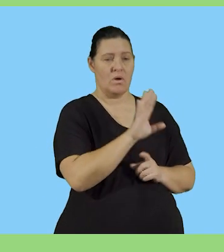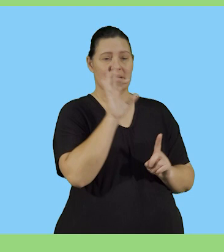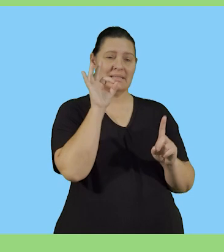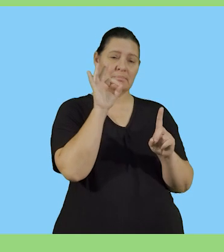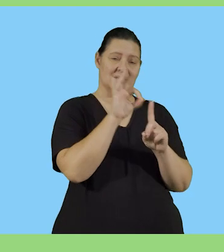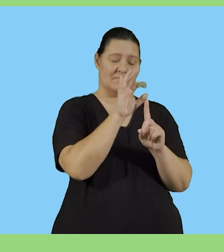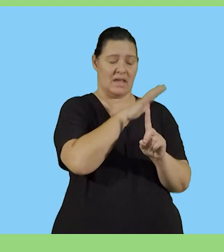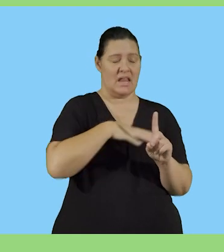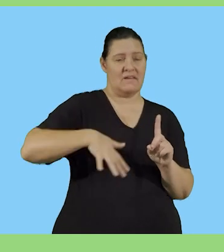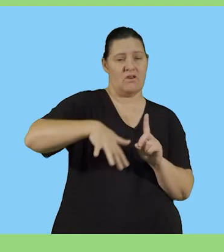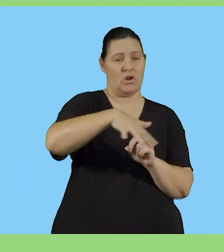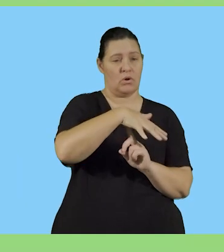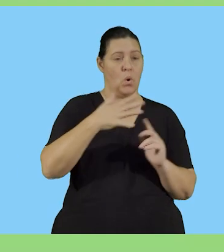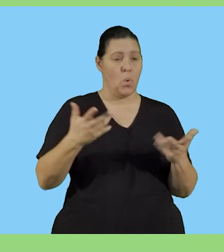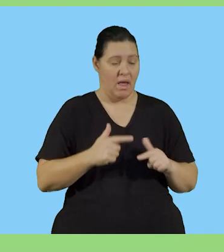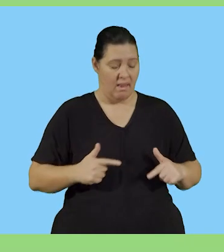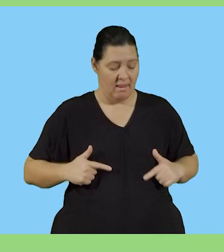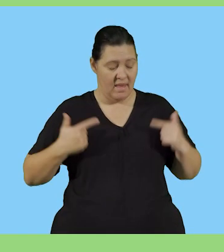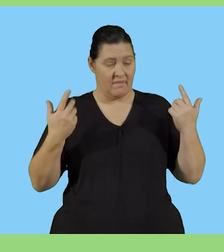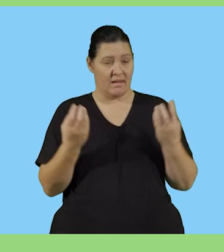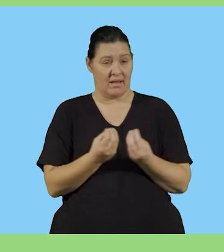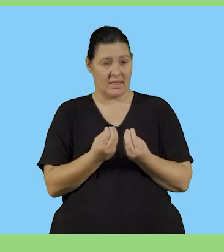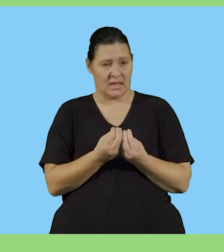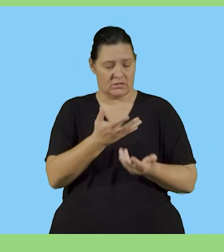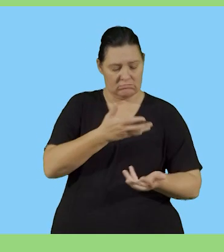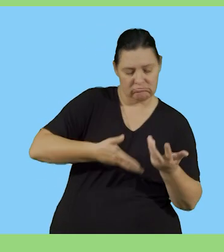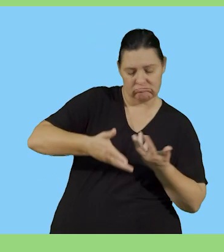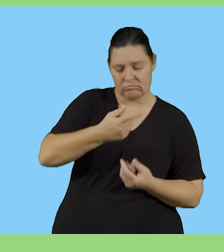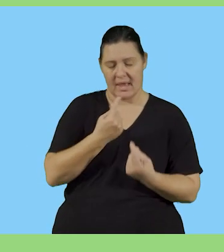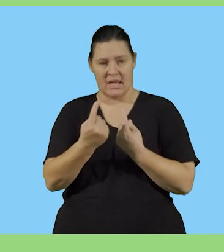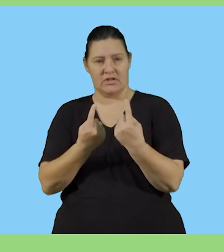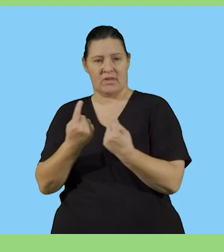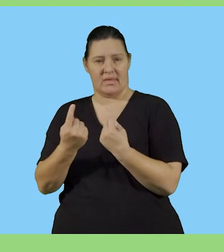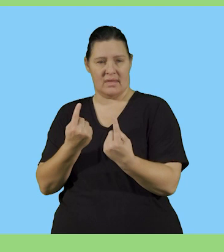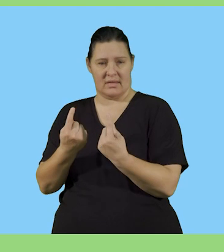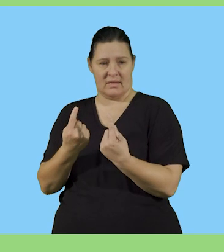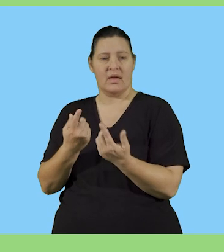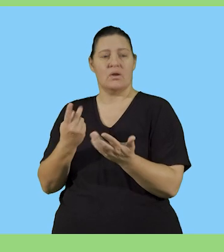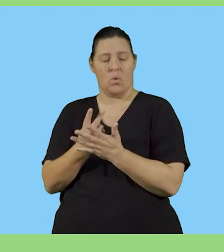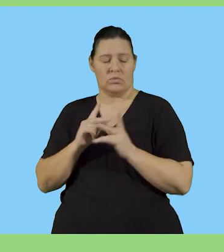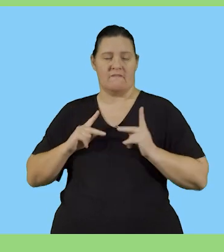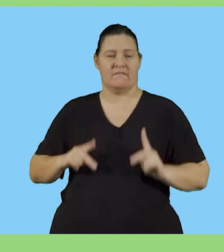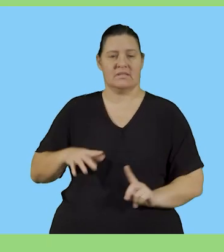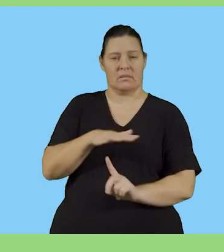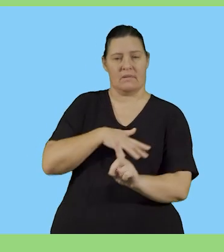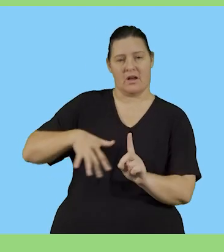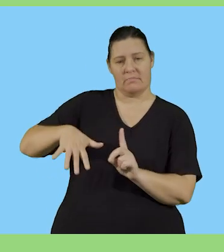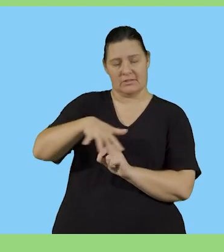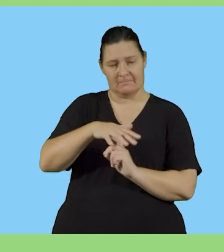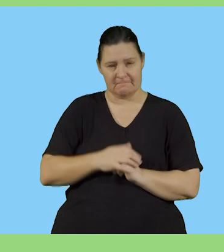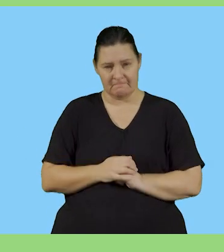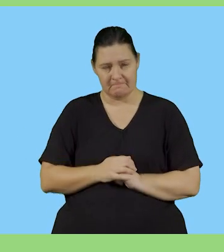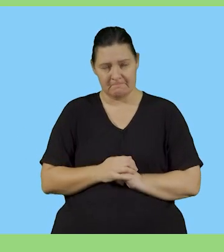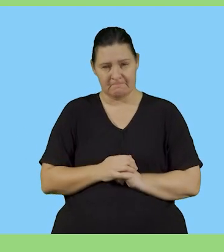a specific environment where living organisms interact with one another and with their physical